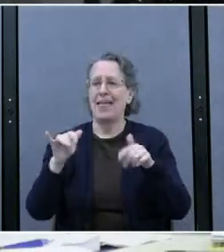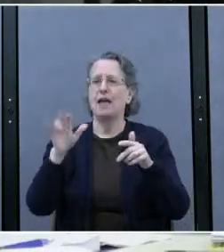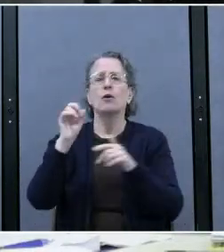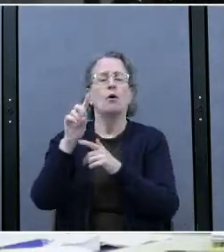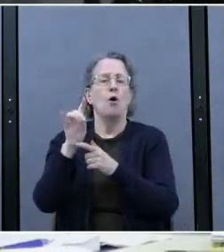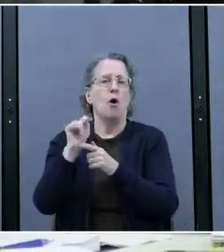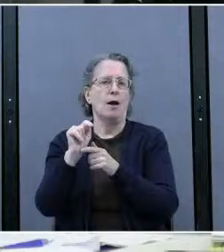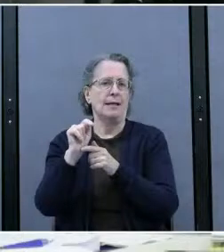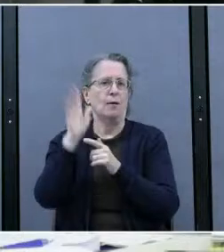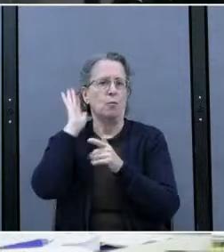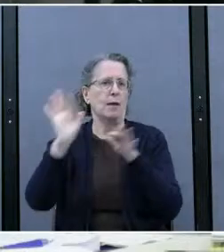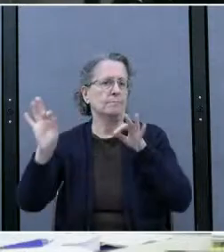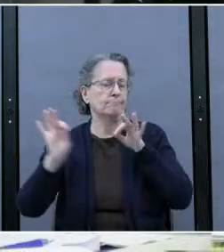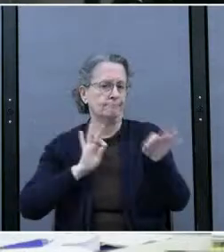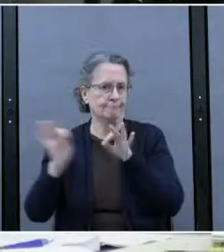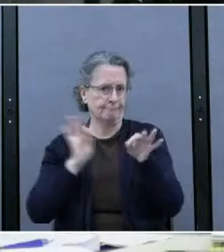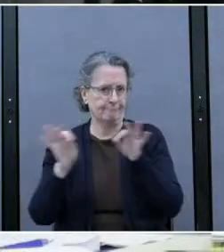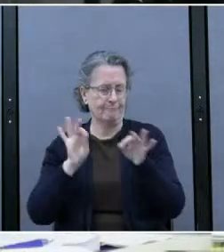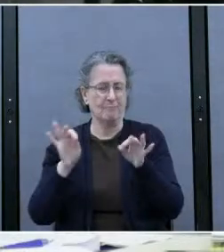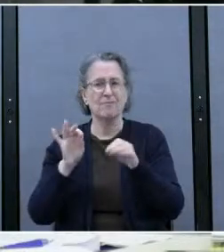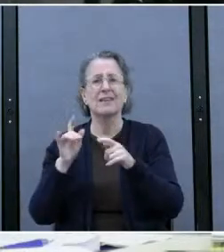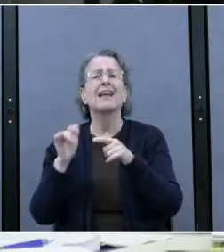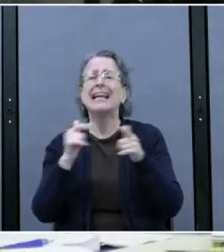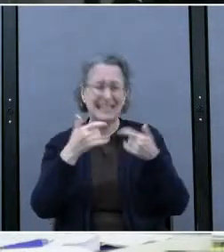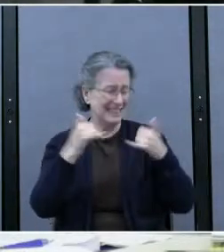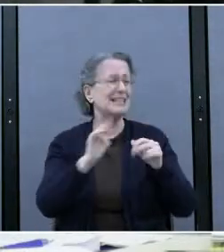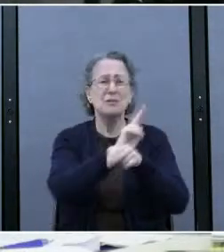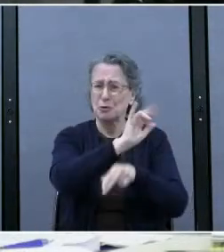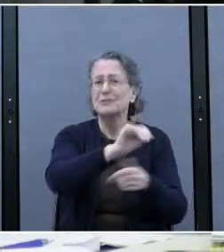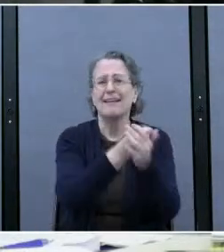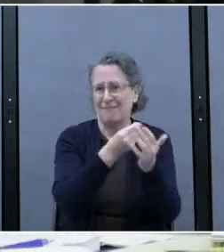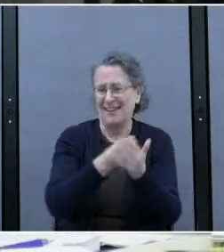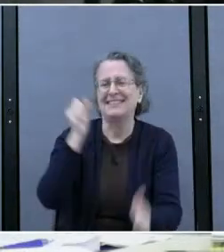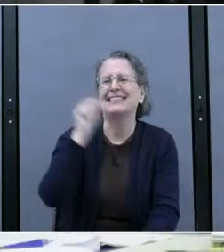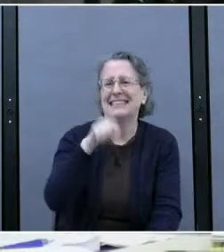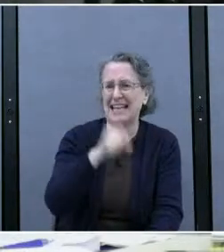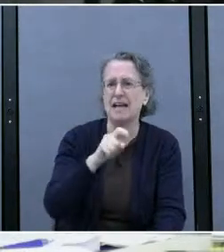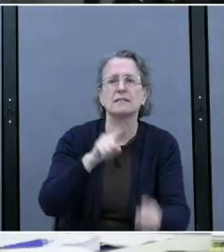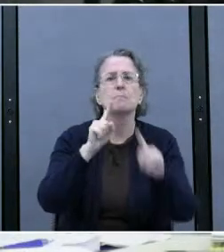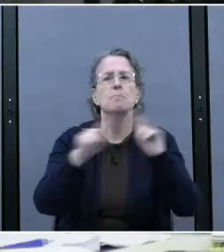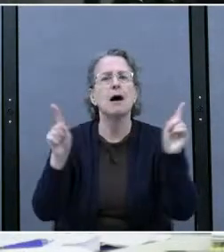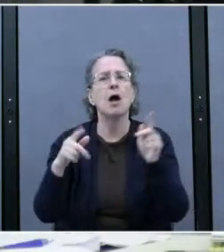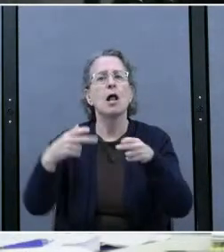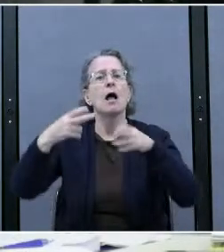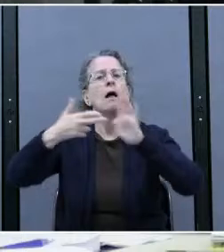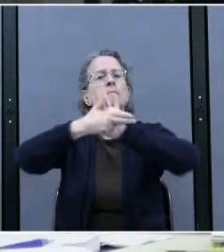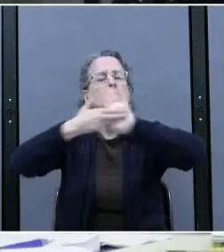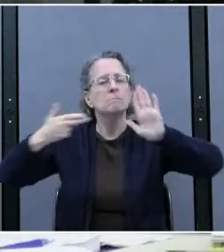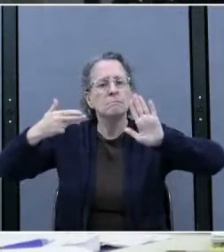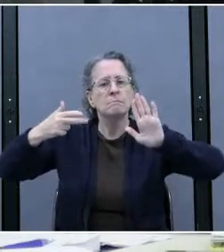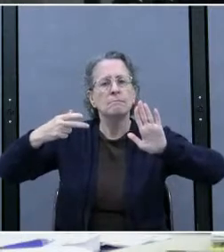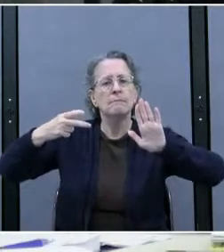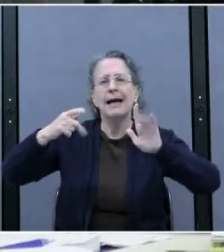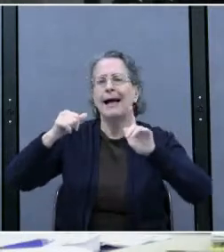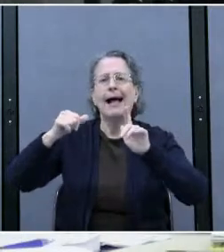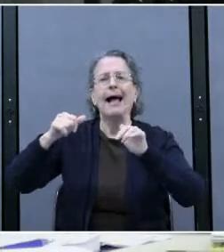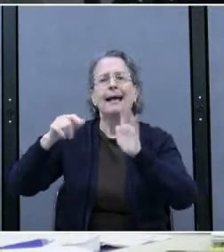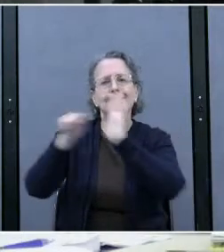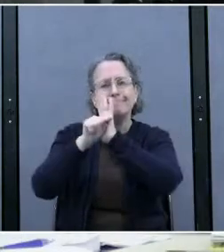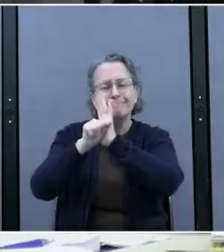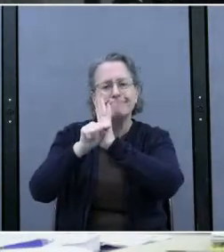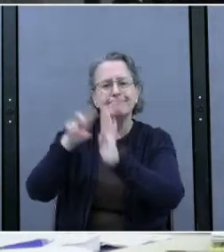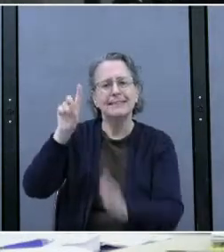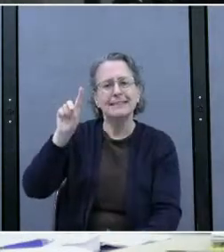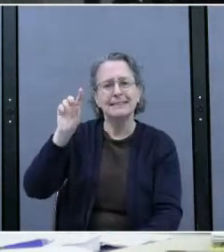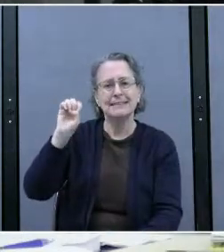that, it would still have been paid out of the fund balance. So the fund balance would be reflected at $1.1 million anyways. It would just